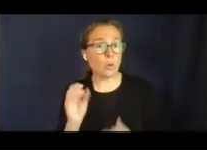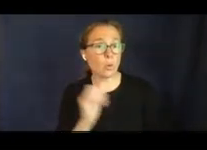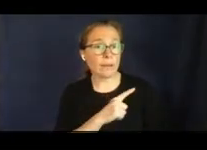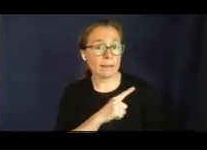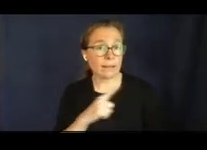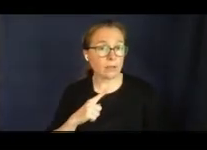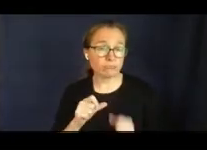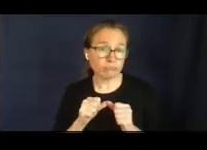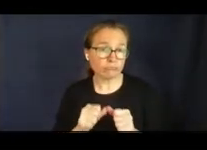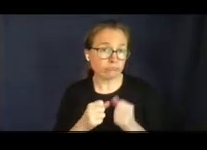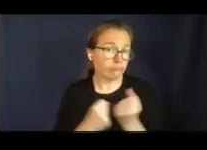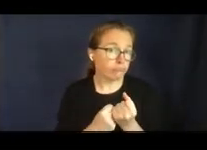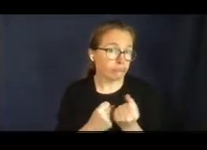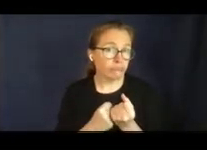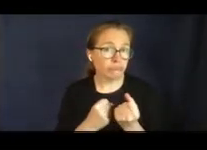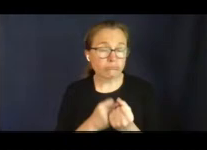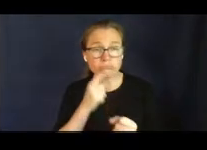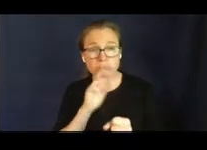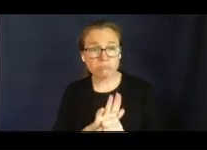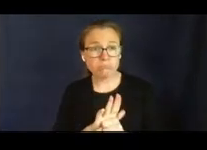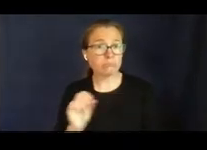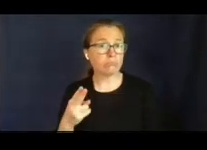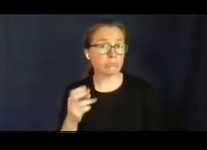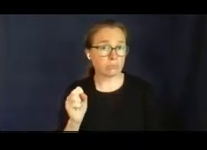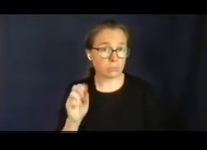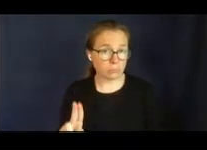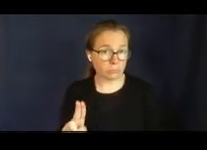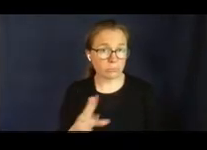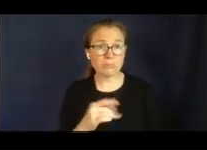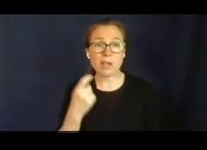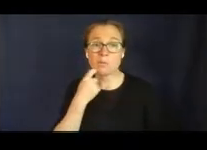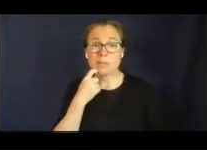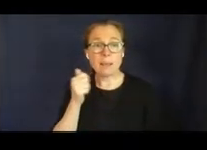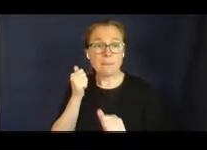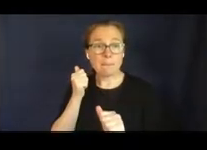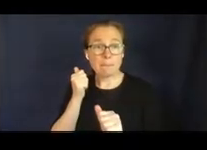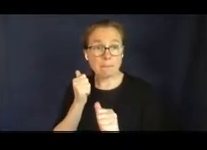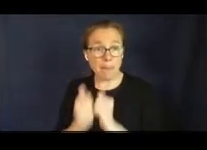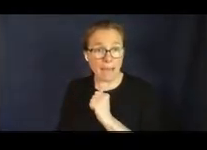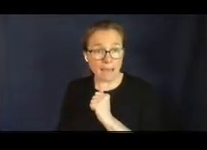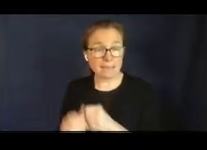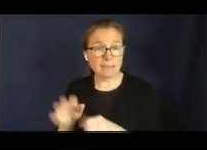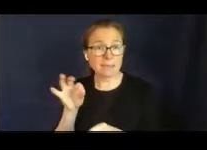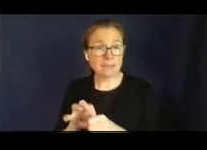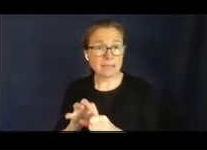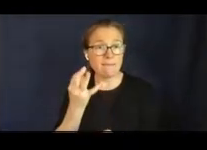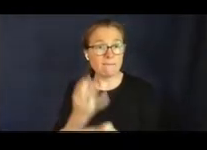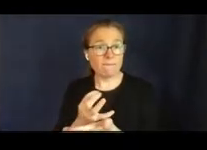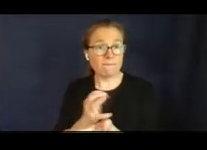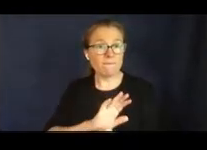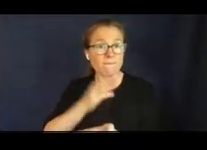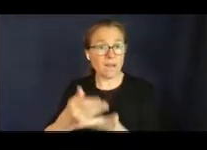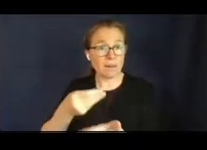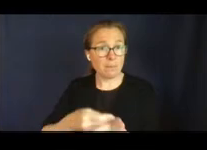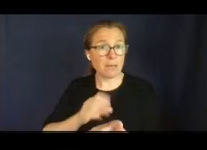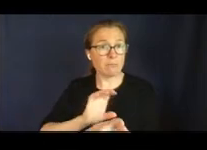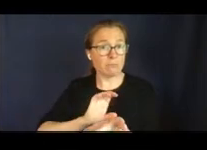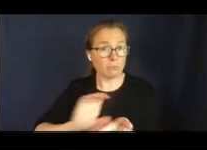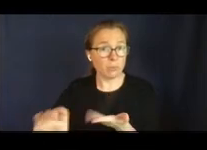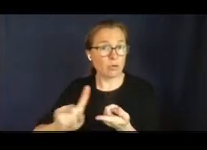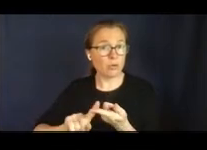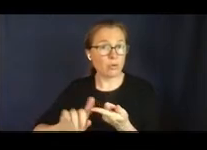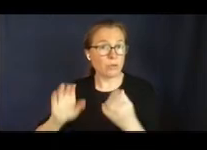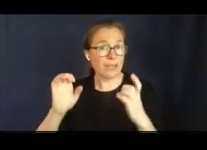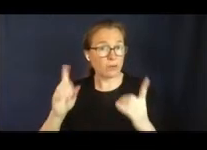and investment in OHSU. The recently passed state general fund appropriation for OHSU's education